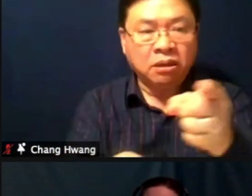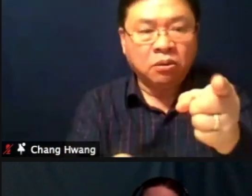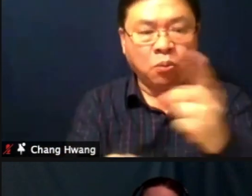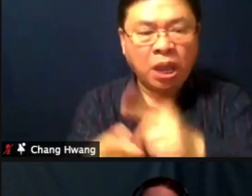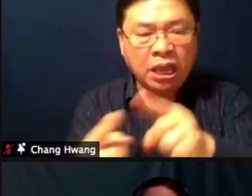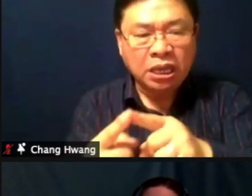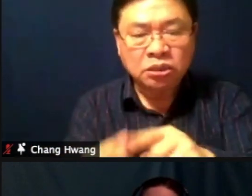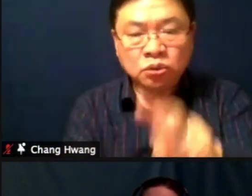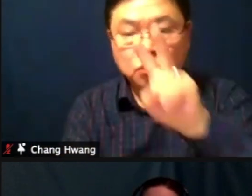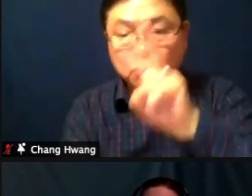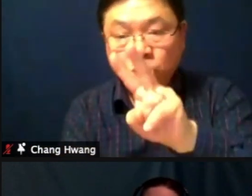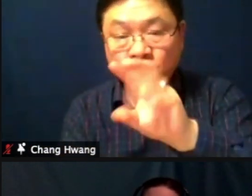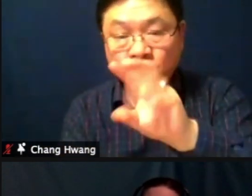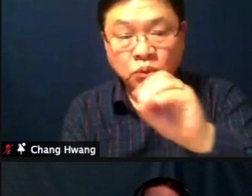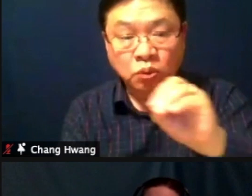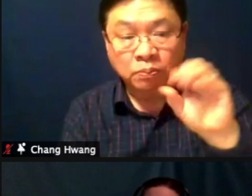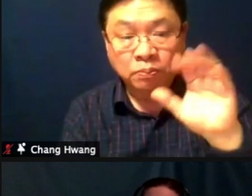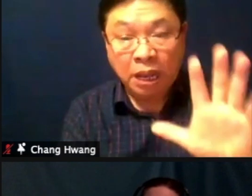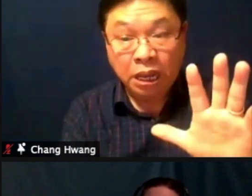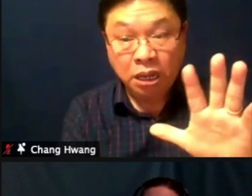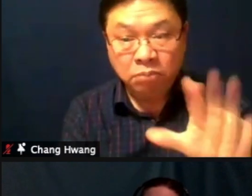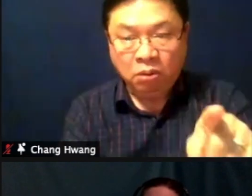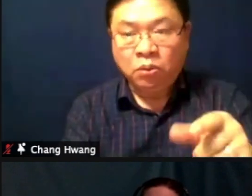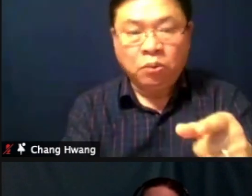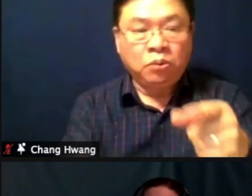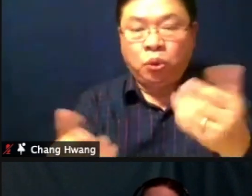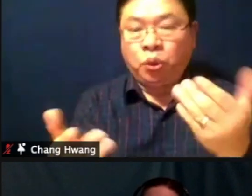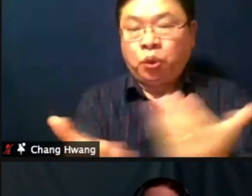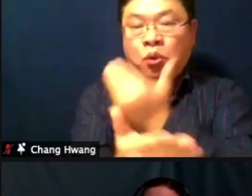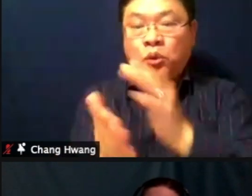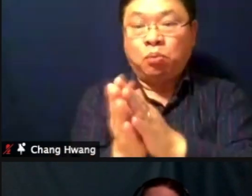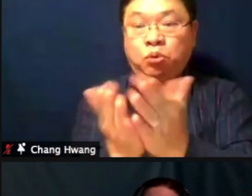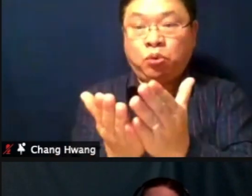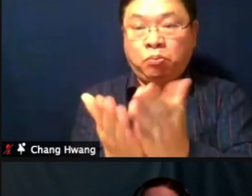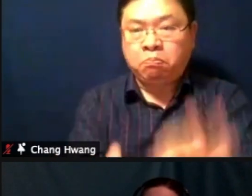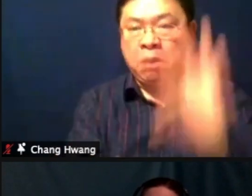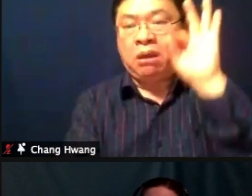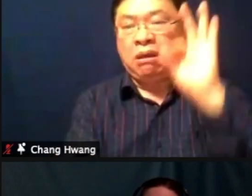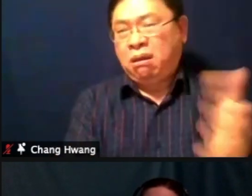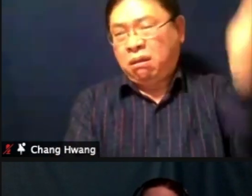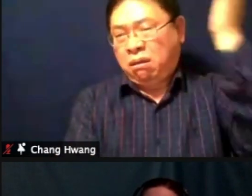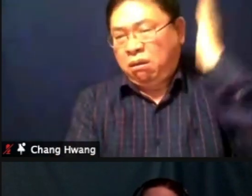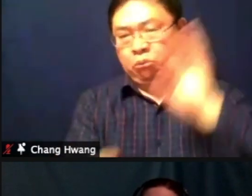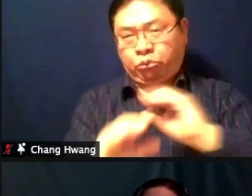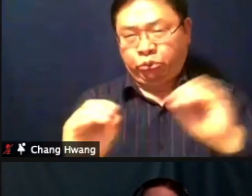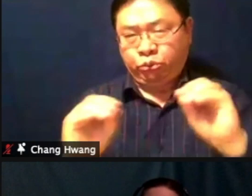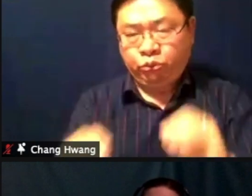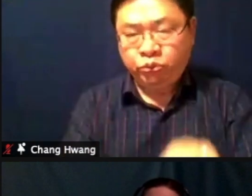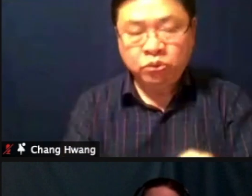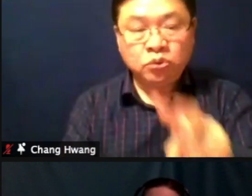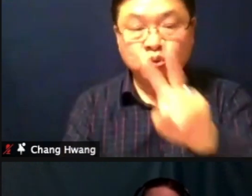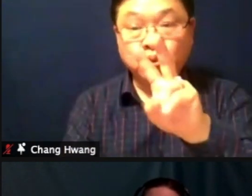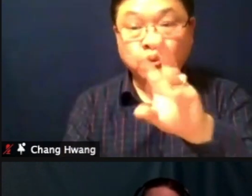North Korea does have some sign language books, and we have one here from 2005, a